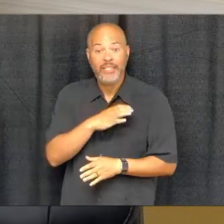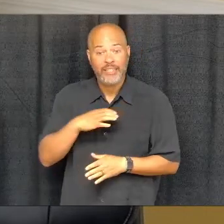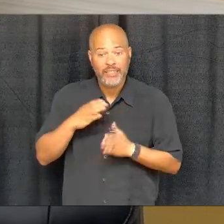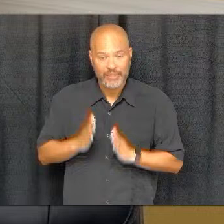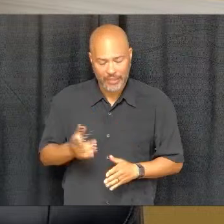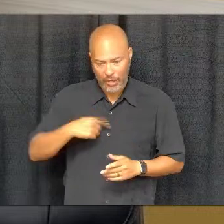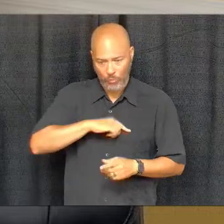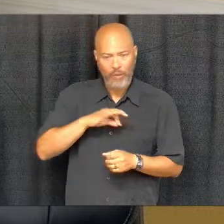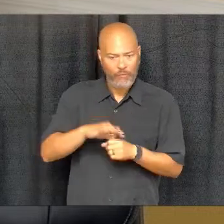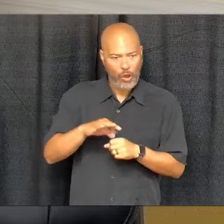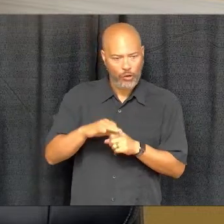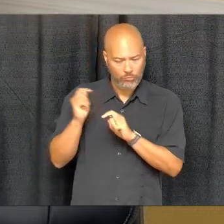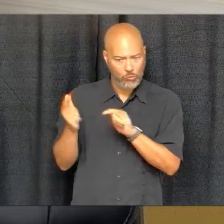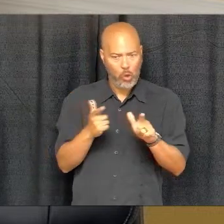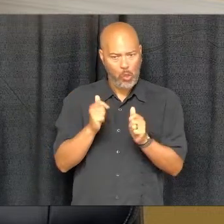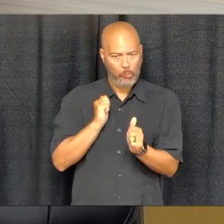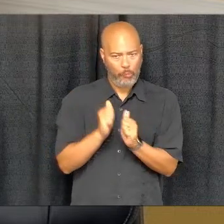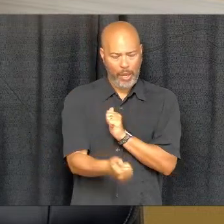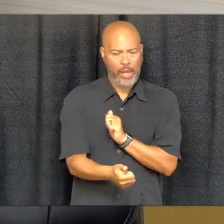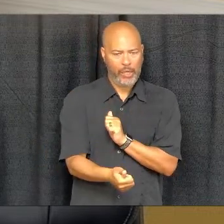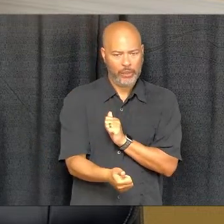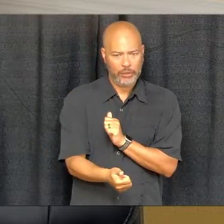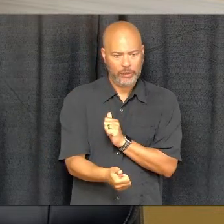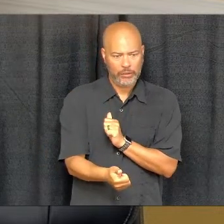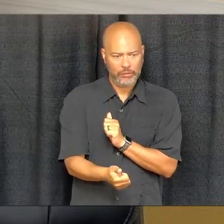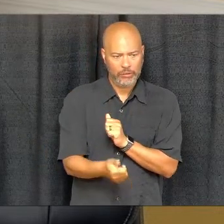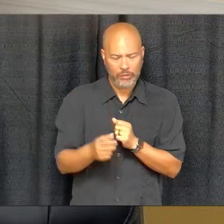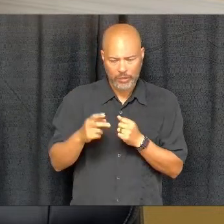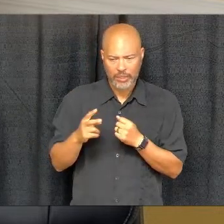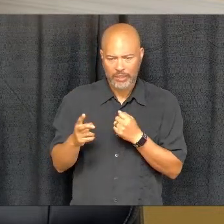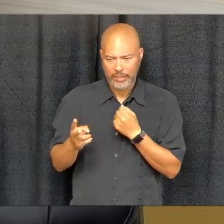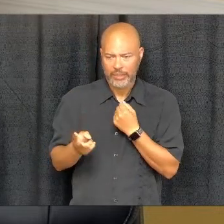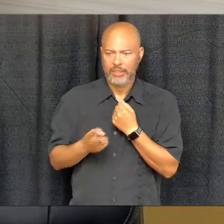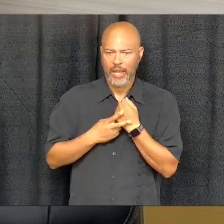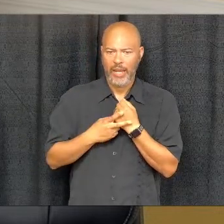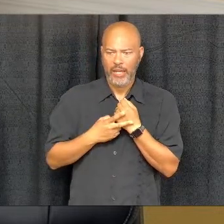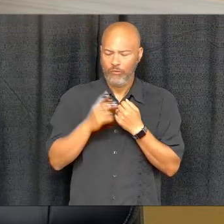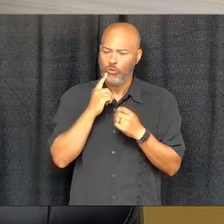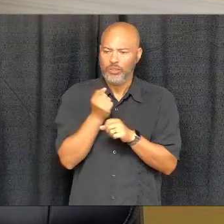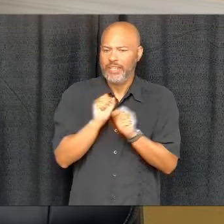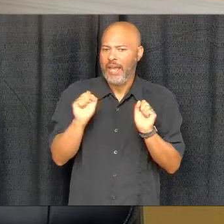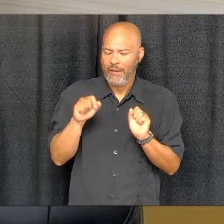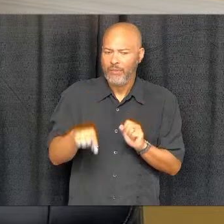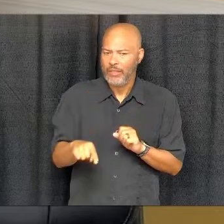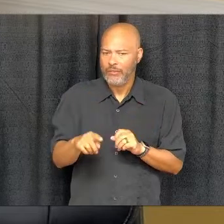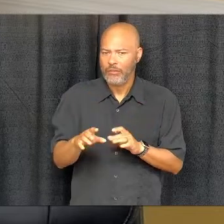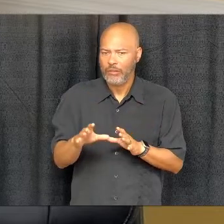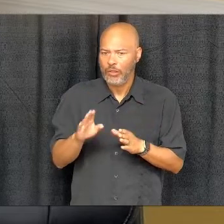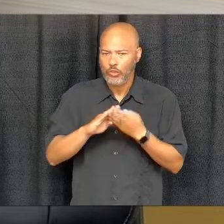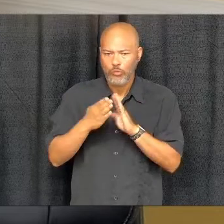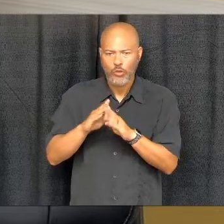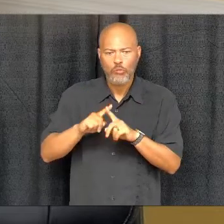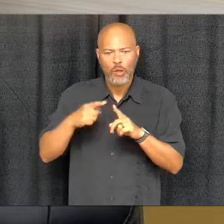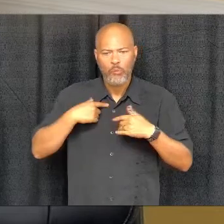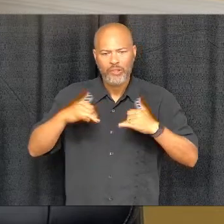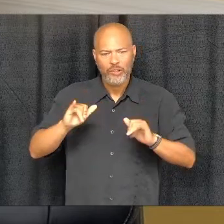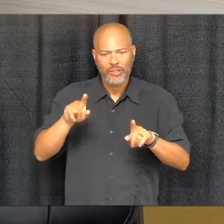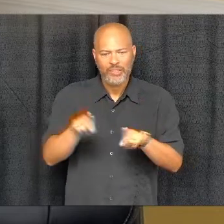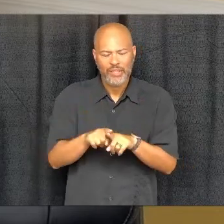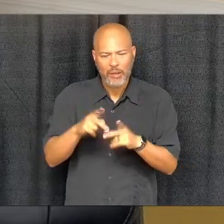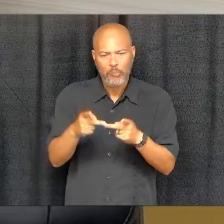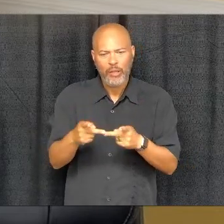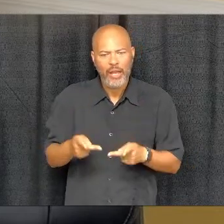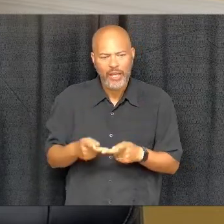voted unanimously to save this community. However, we're still at the same point